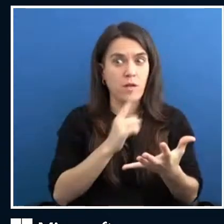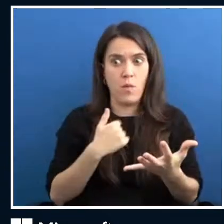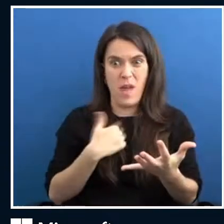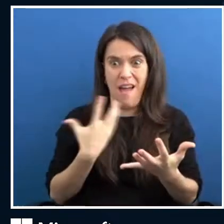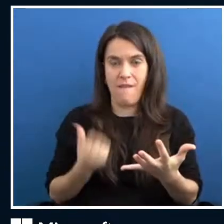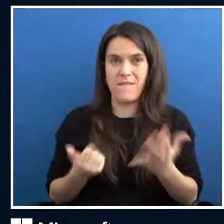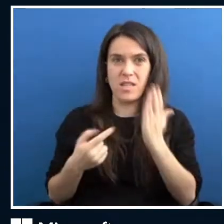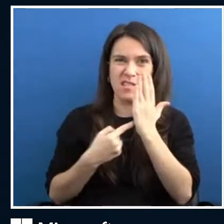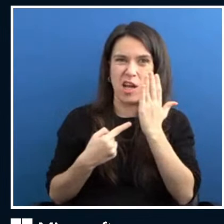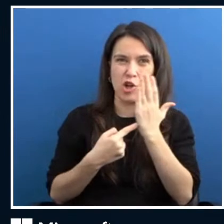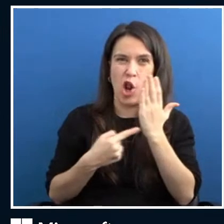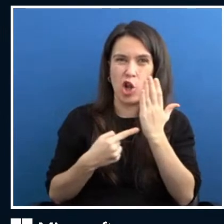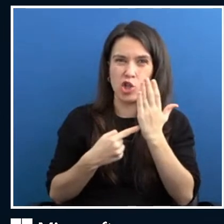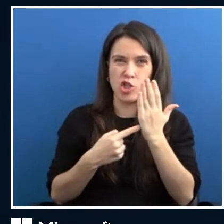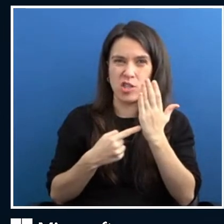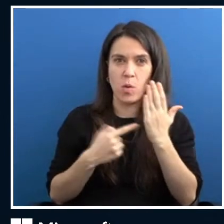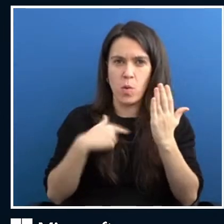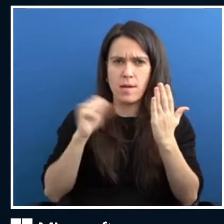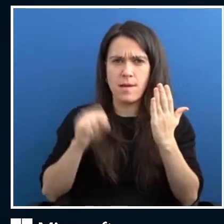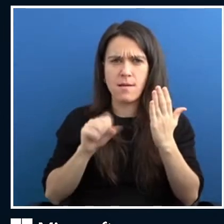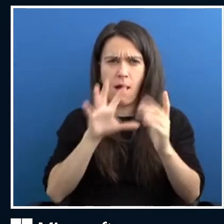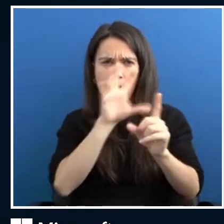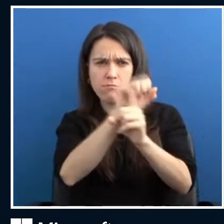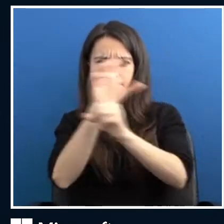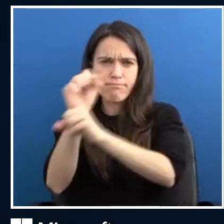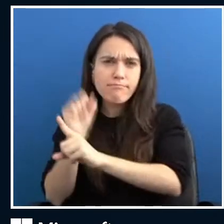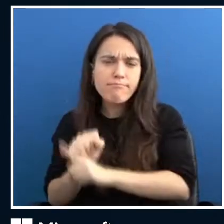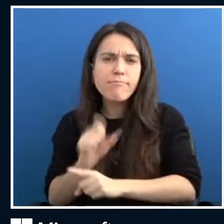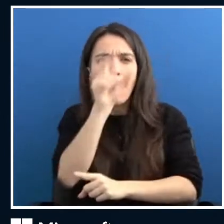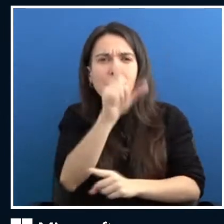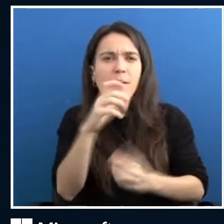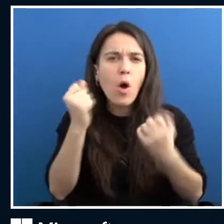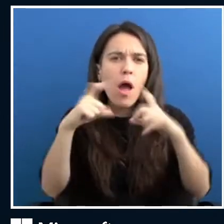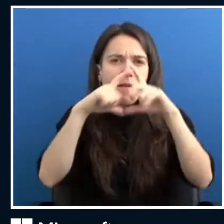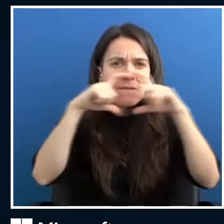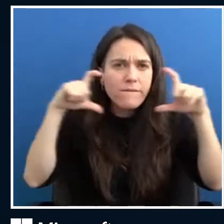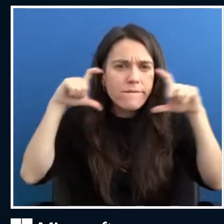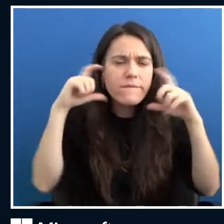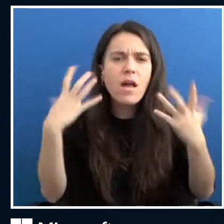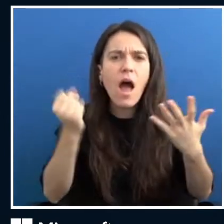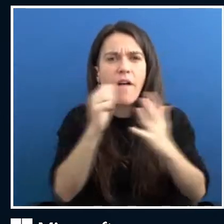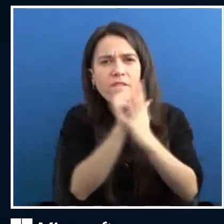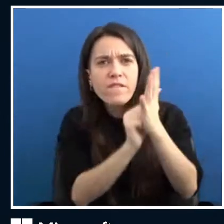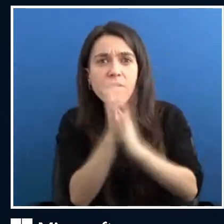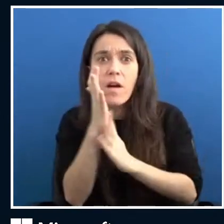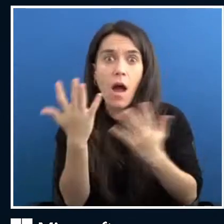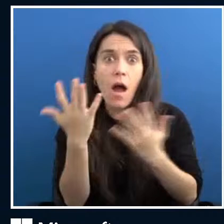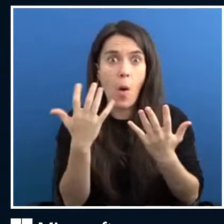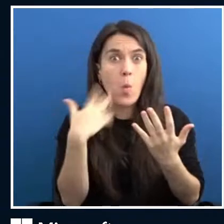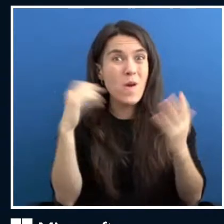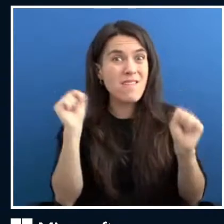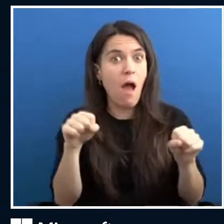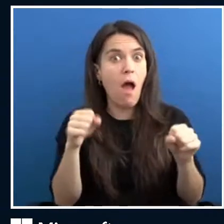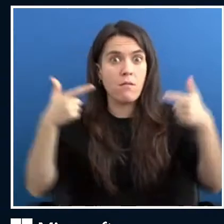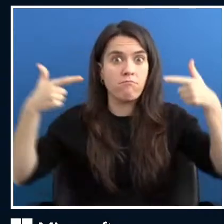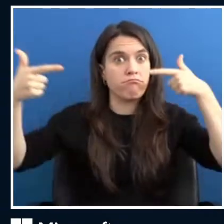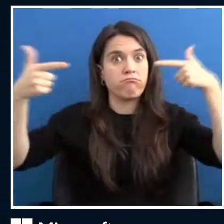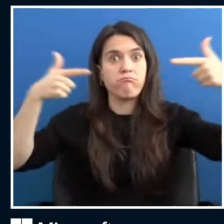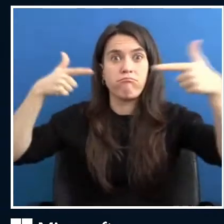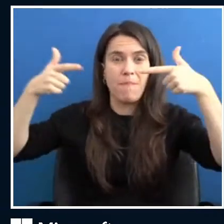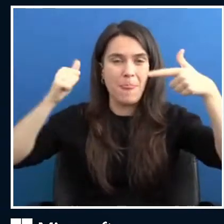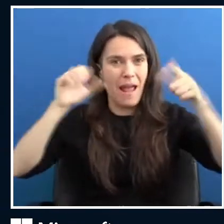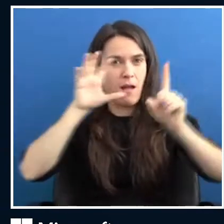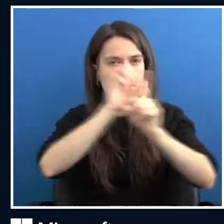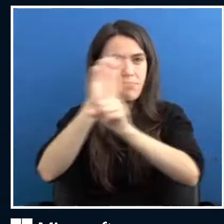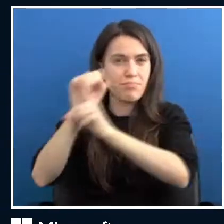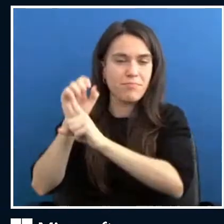like detect whether people are wearing masks or enhance drug discovery. And really, there was an execution problem in that we just weren't able